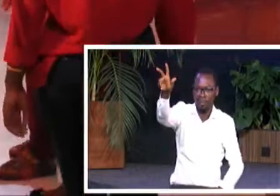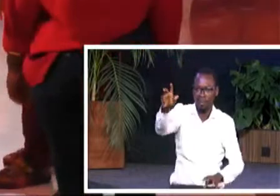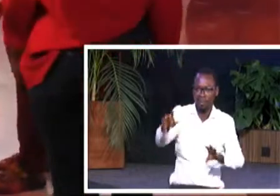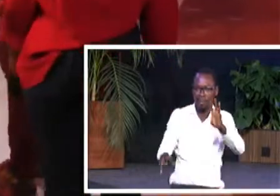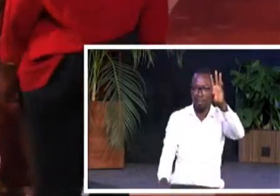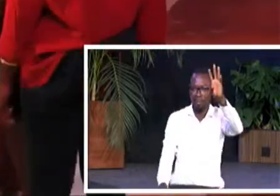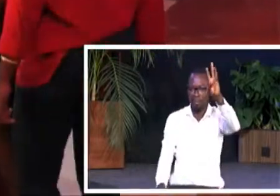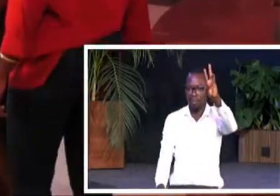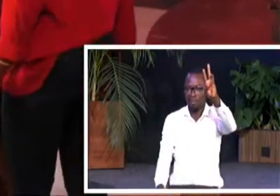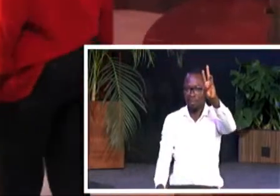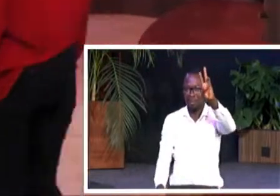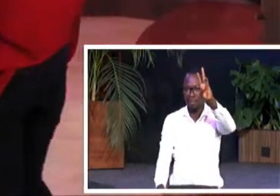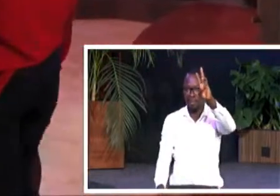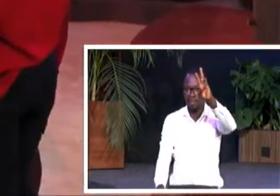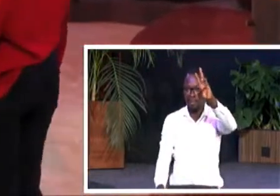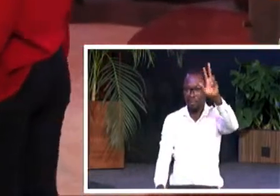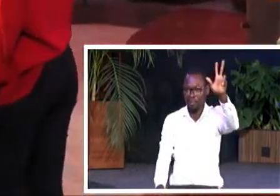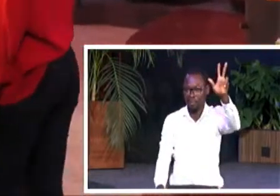What's your first name?